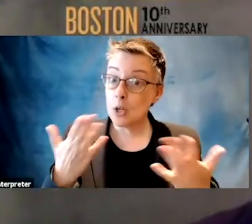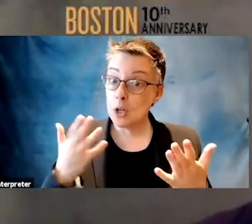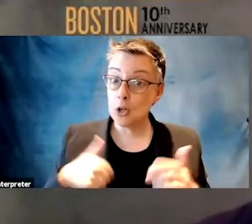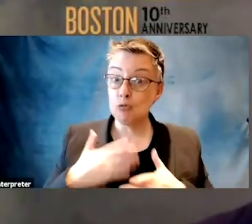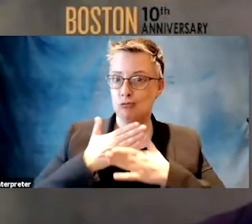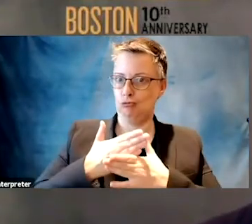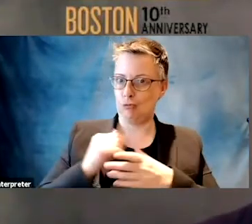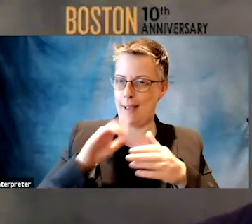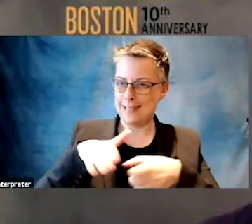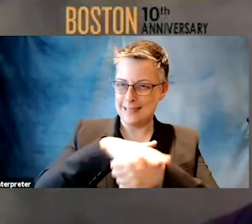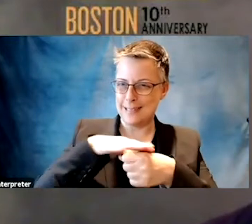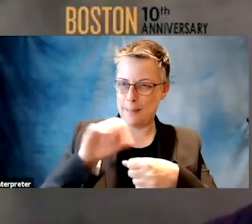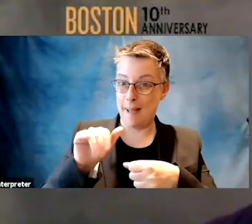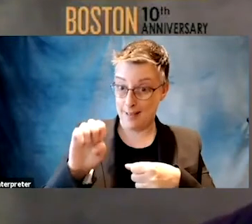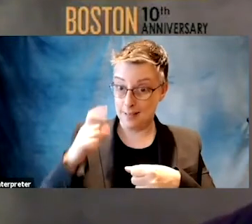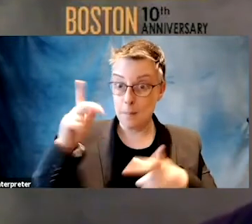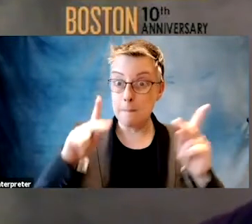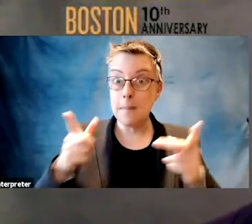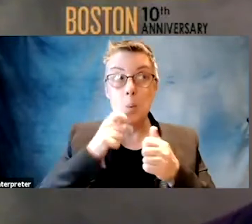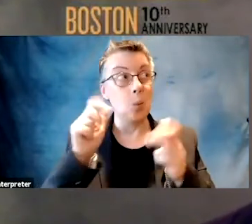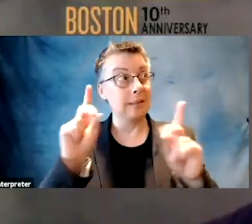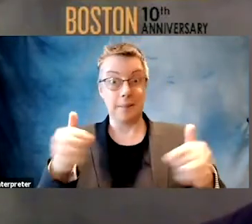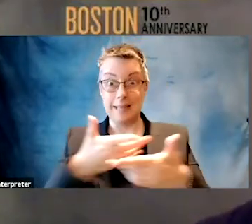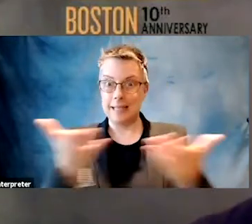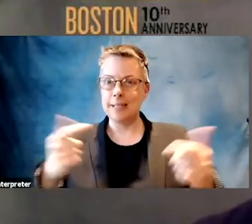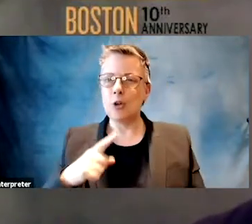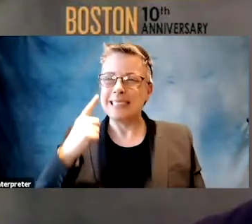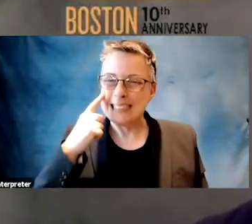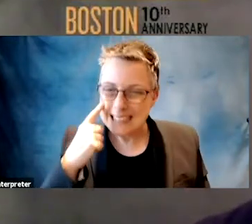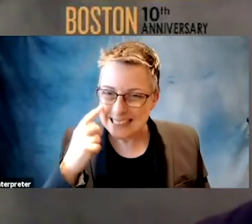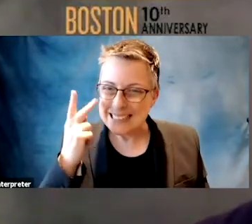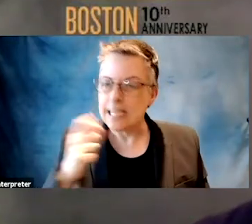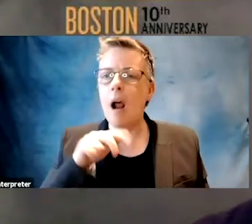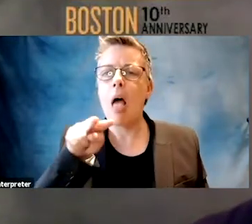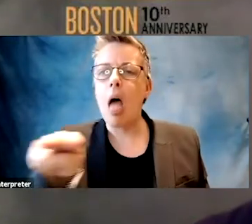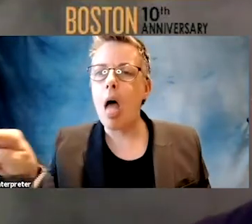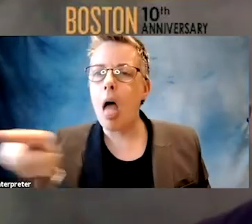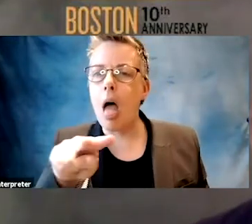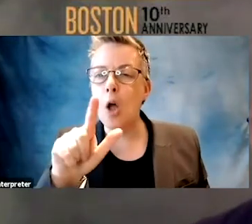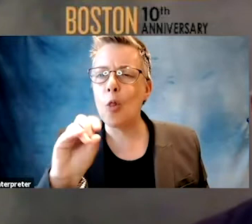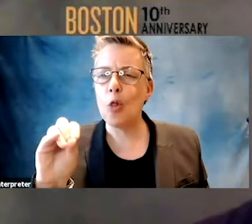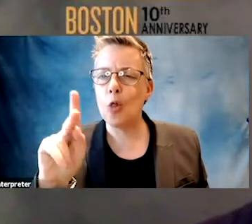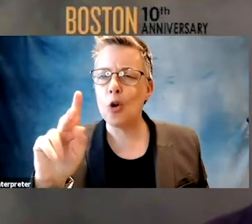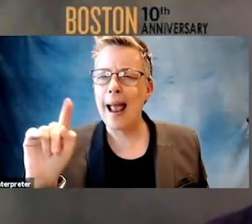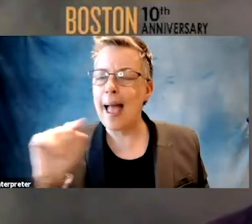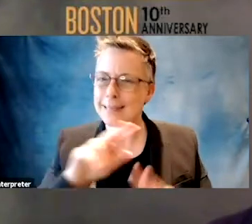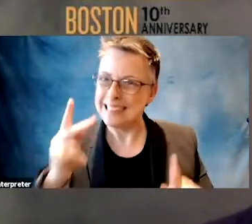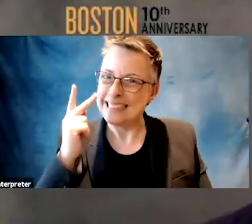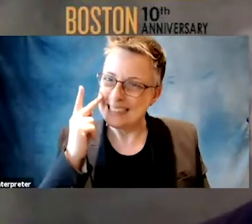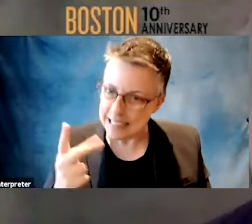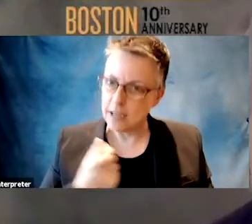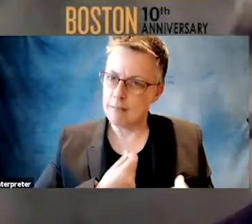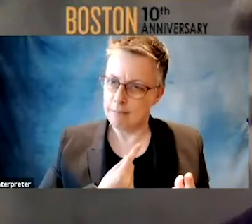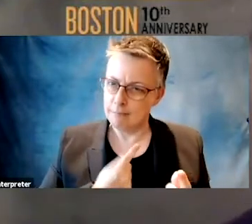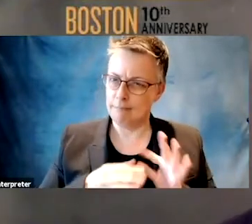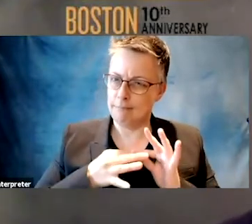space where disabled people are seen as opposed to just looked at. And with this, allow me